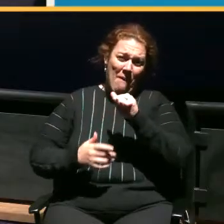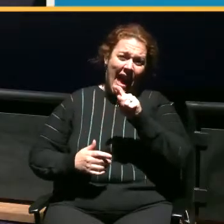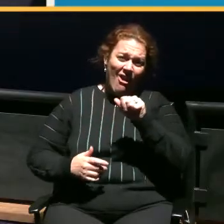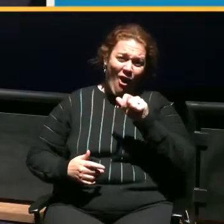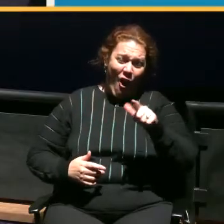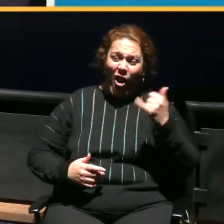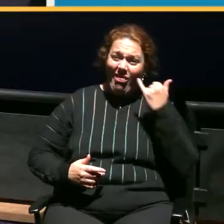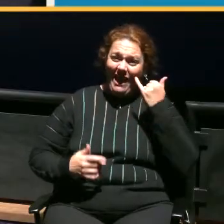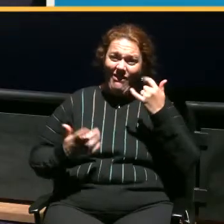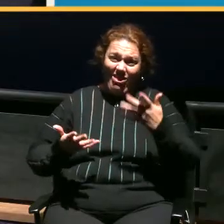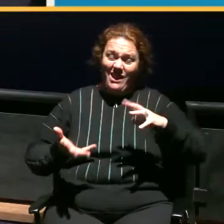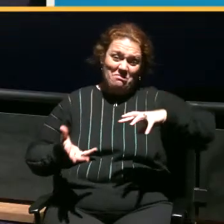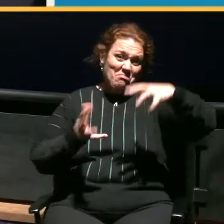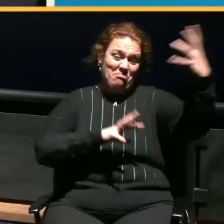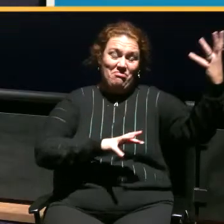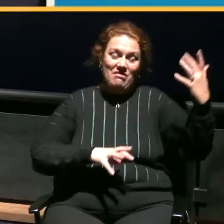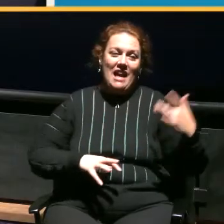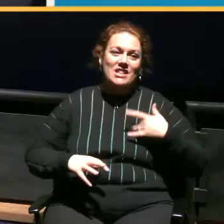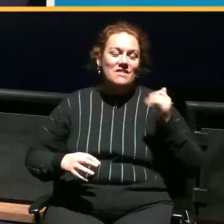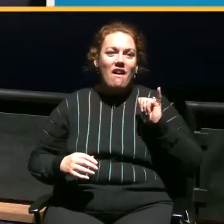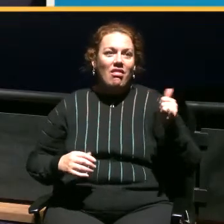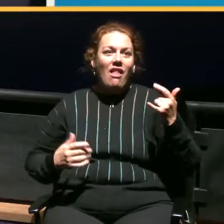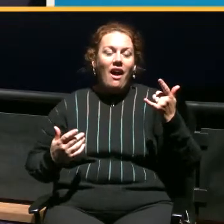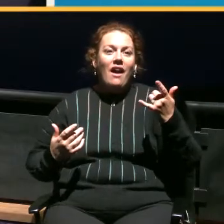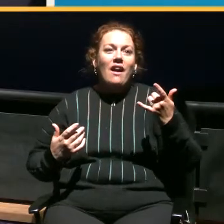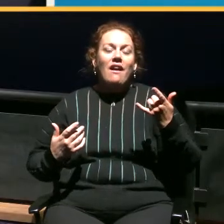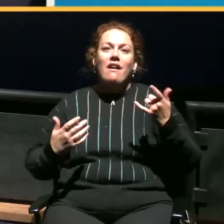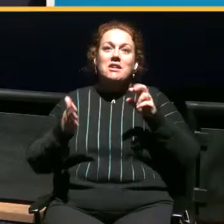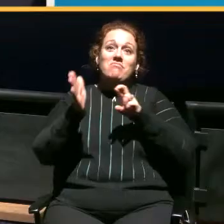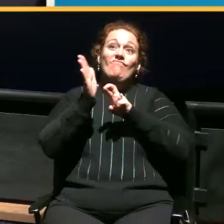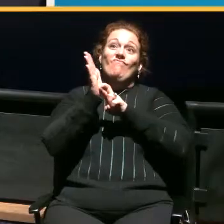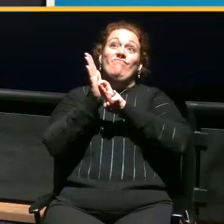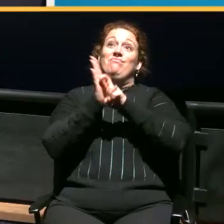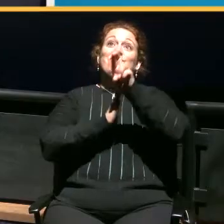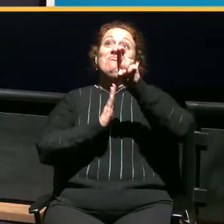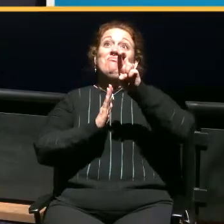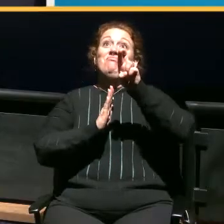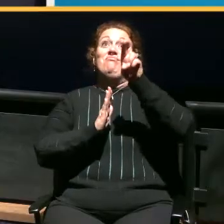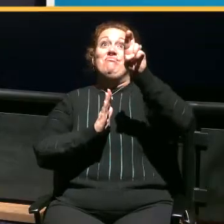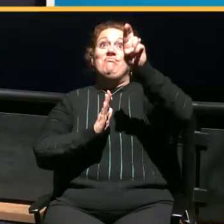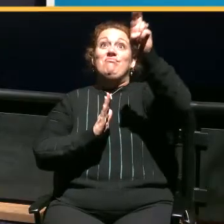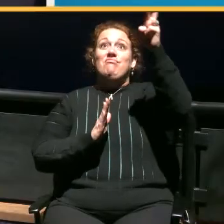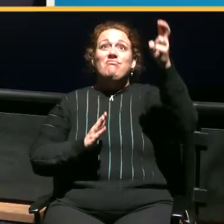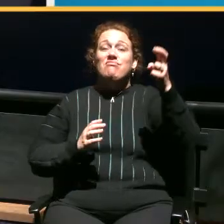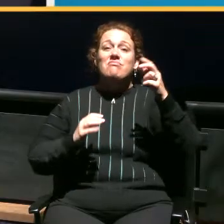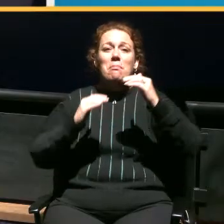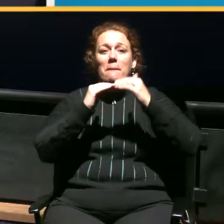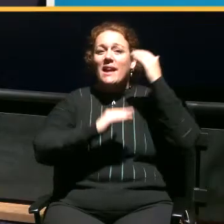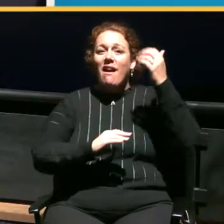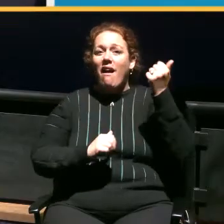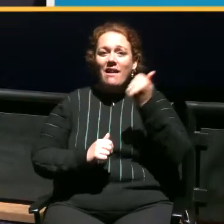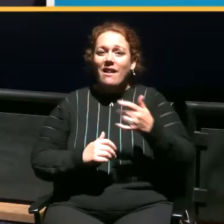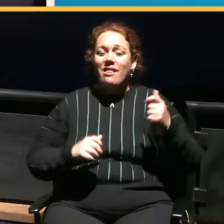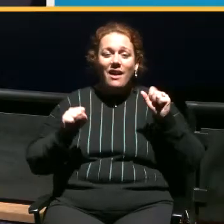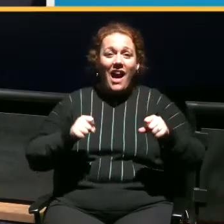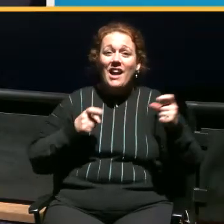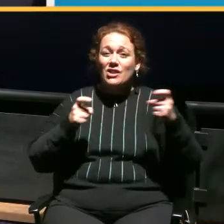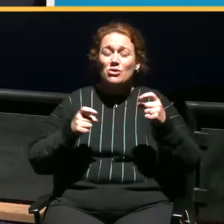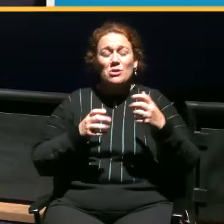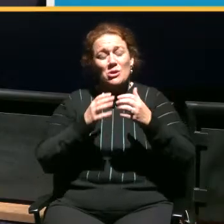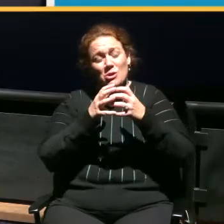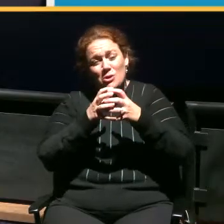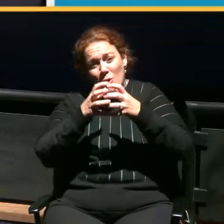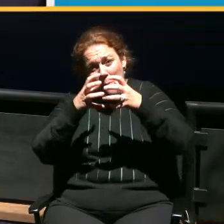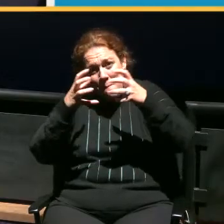because it was just beyond. I just felt like it was beyond anything that we could really control. It was so much power that it was taking